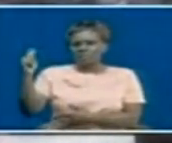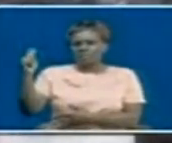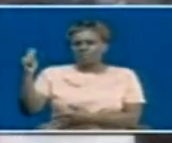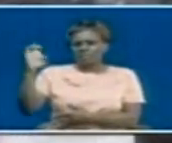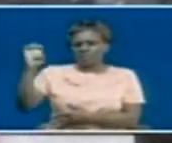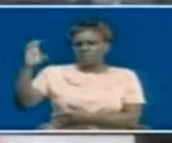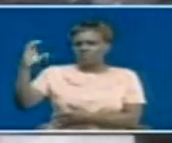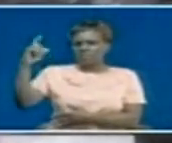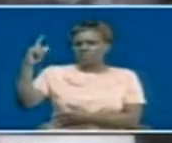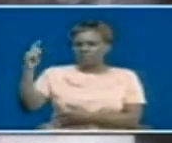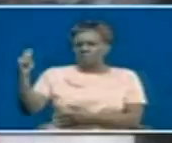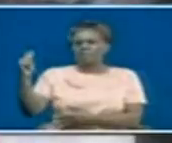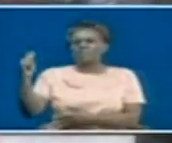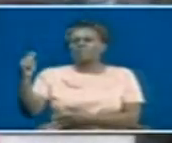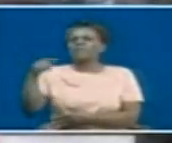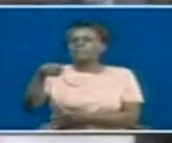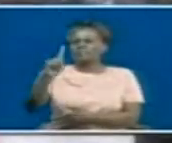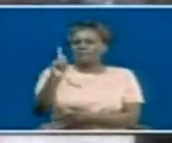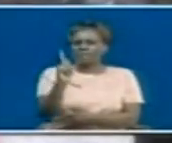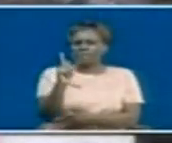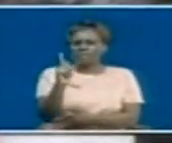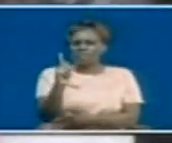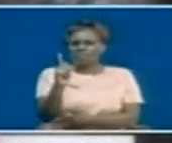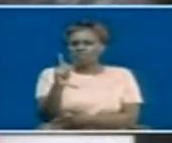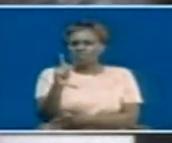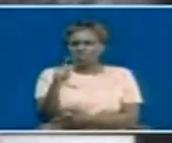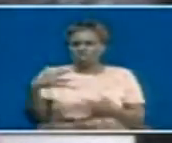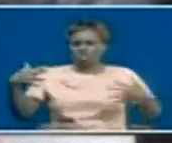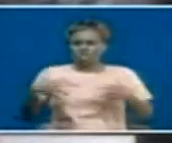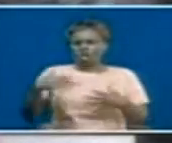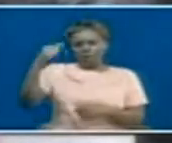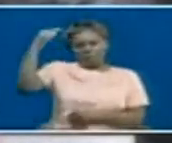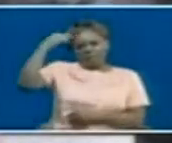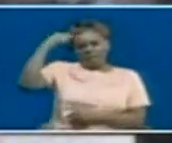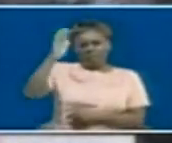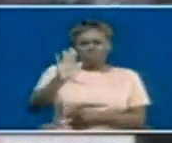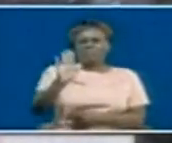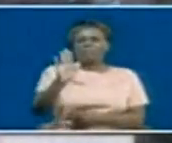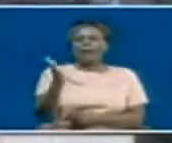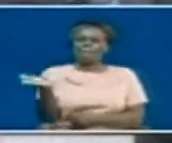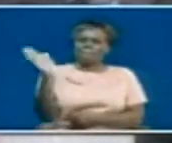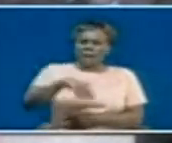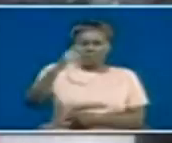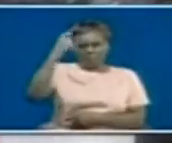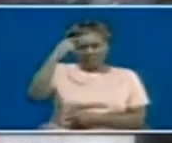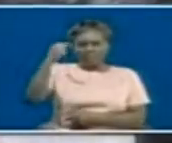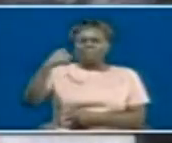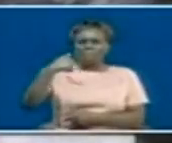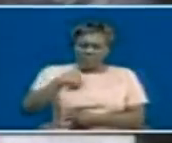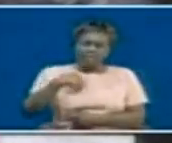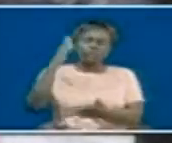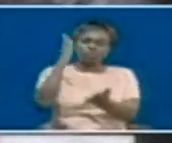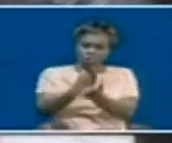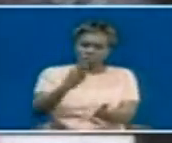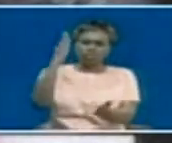electroconvulsive therapy, where they put a shock to your brain. It's like to reboot the brain, because I was really,